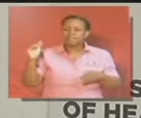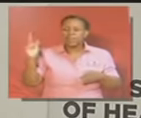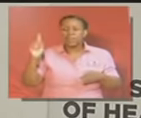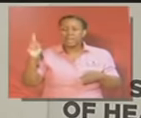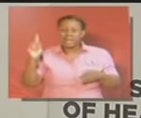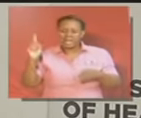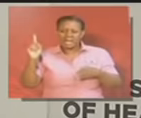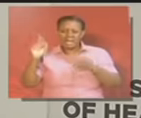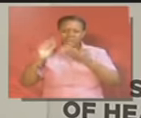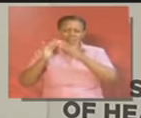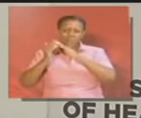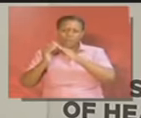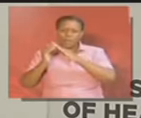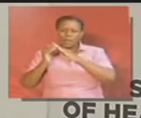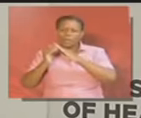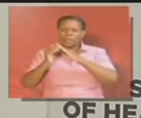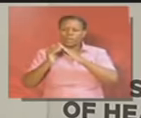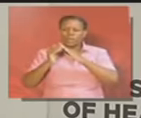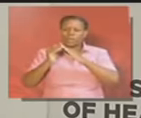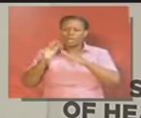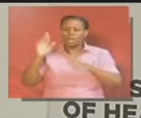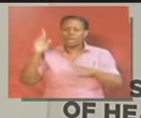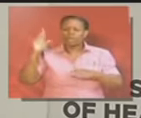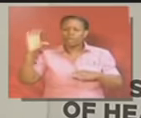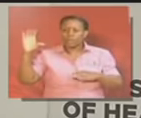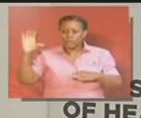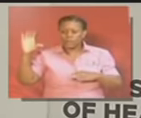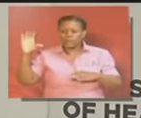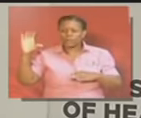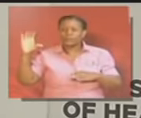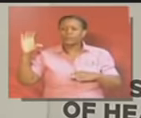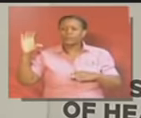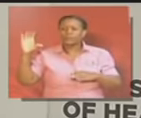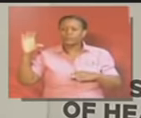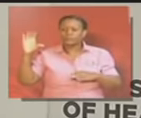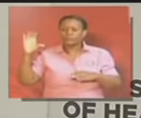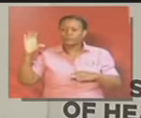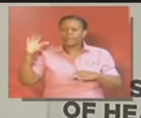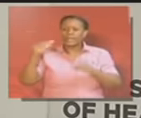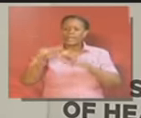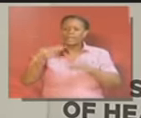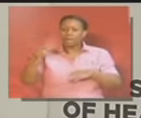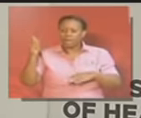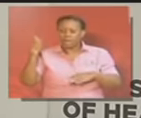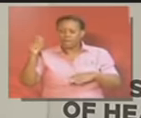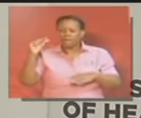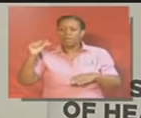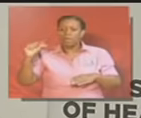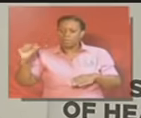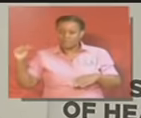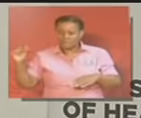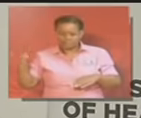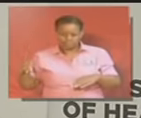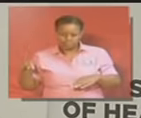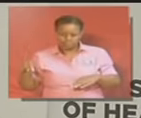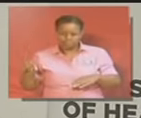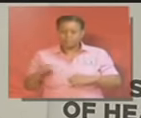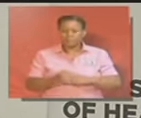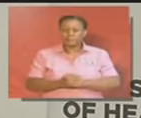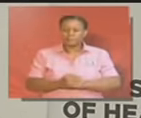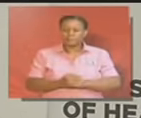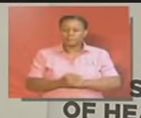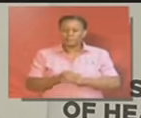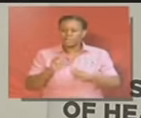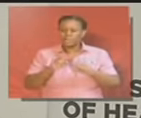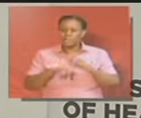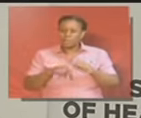Guaya Guayari as part of the Mayaro facility. So that shuttle service has been commissioned and is working. Our experience